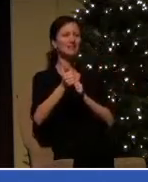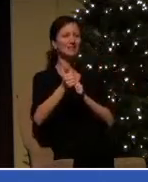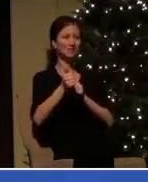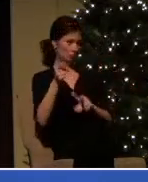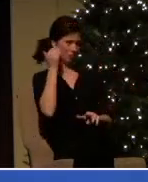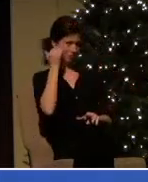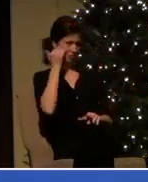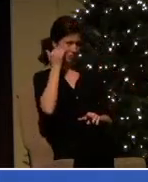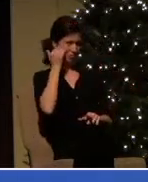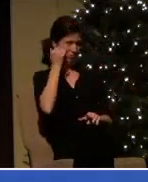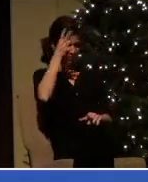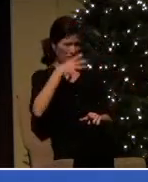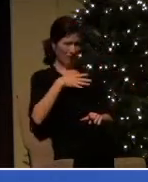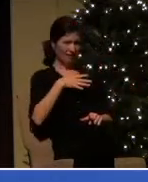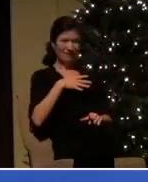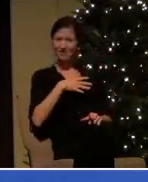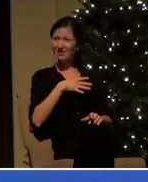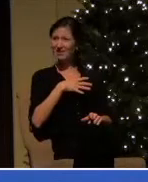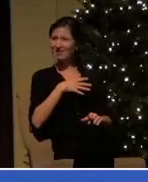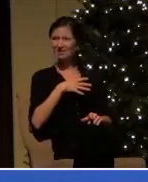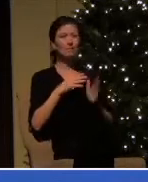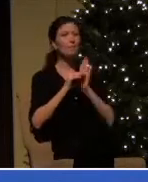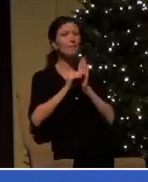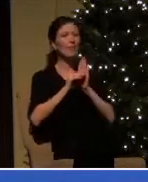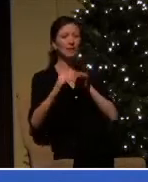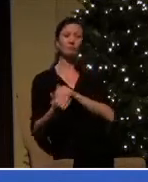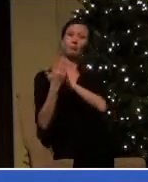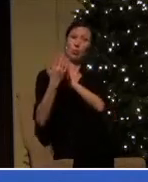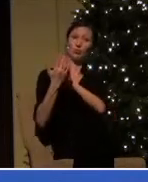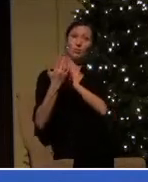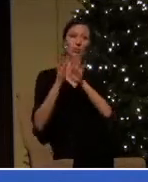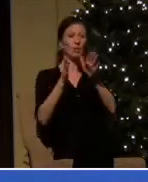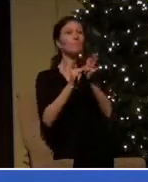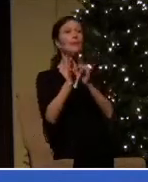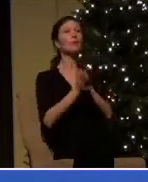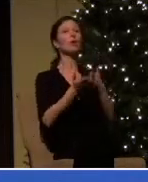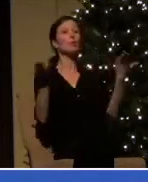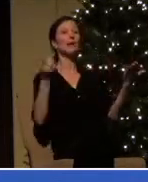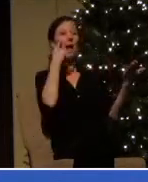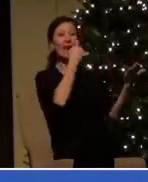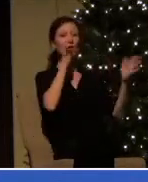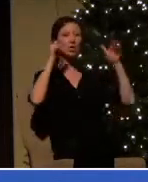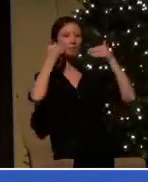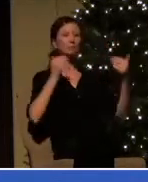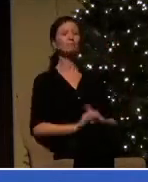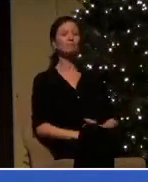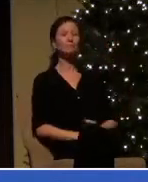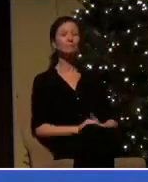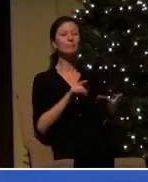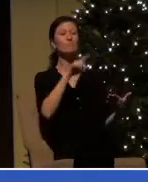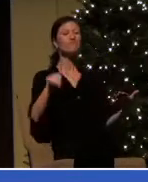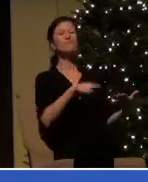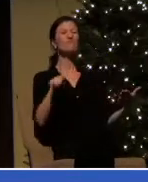You've heard of it undoubtedly. It's the method where you open scripture at random with your eyes shut and you put